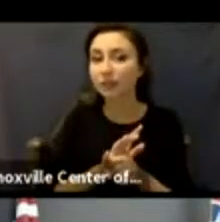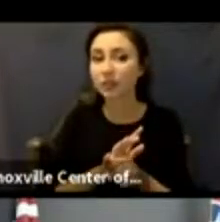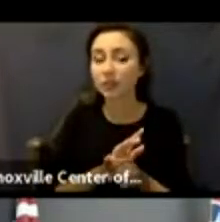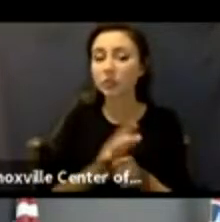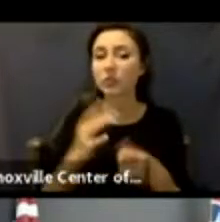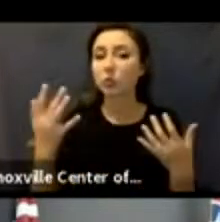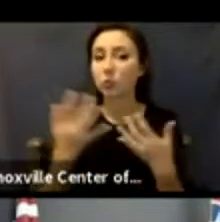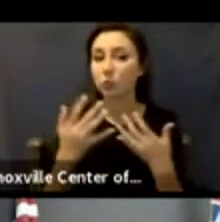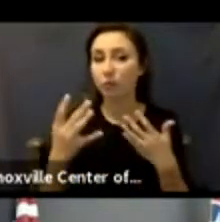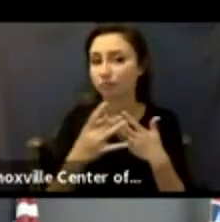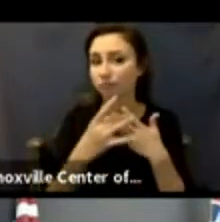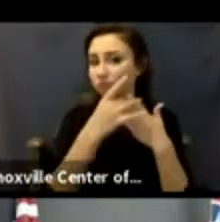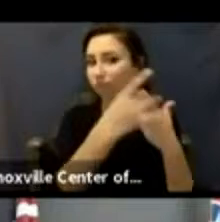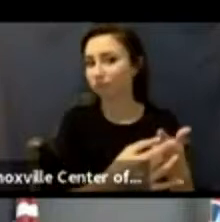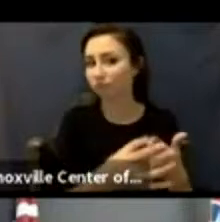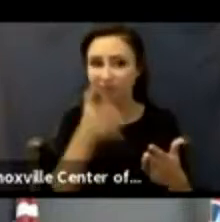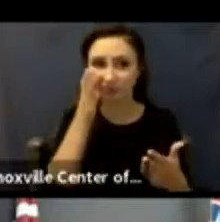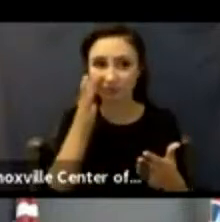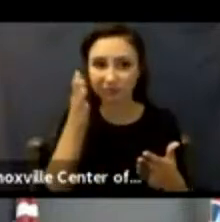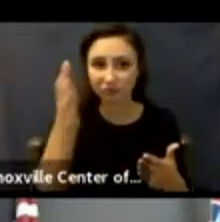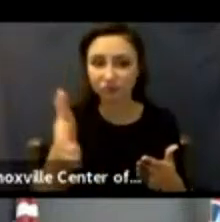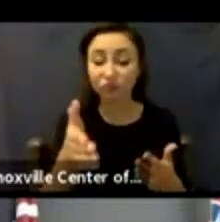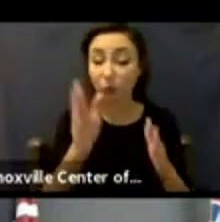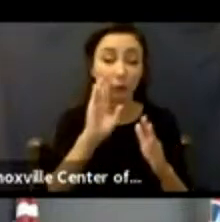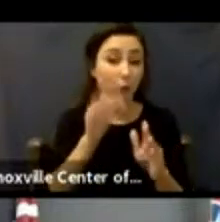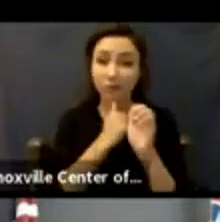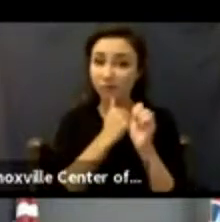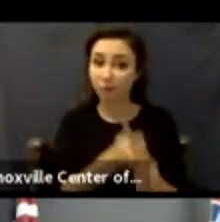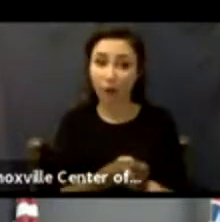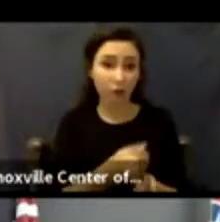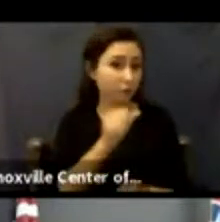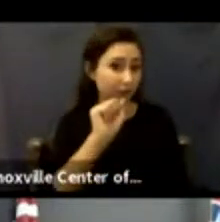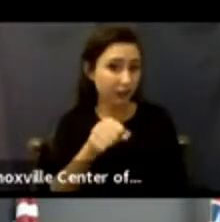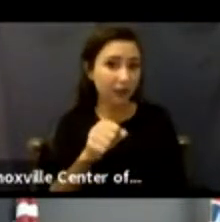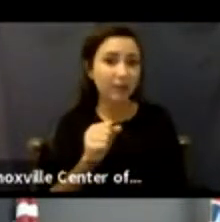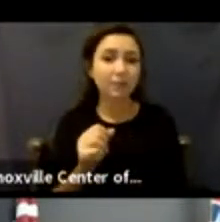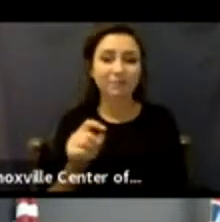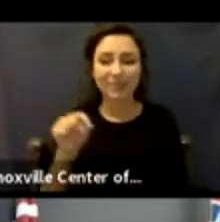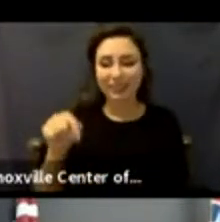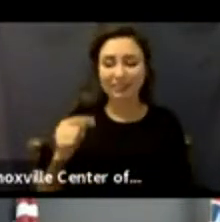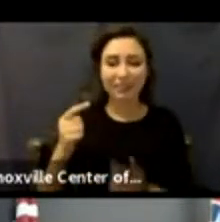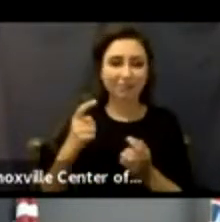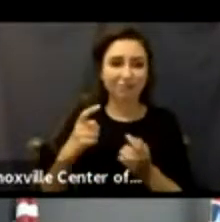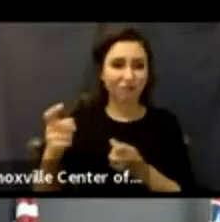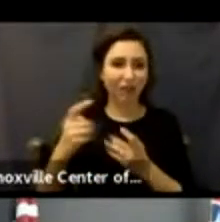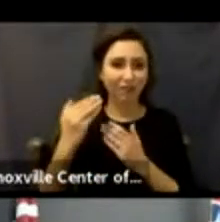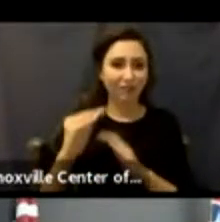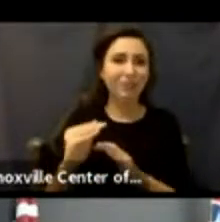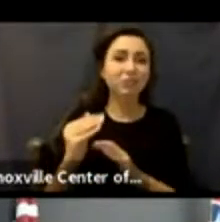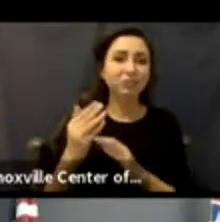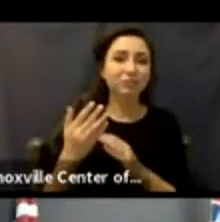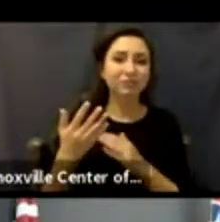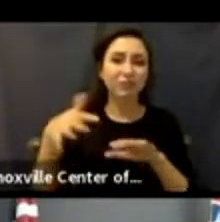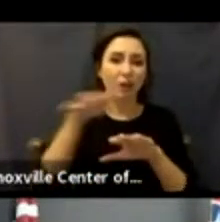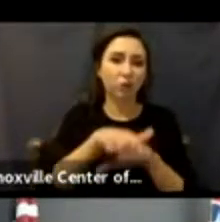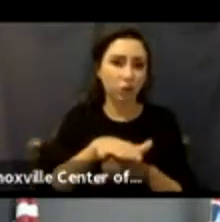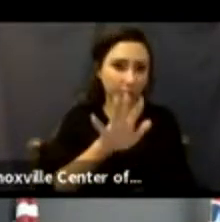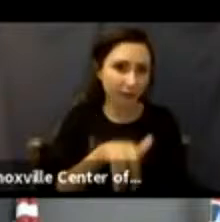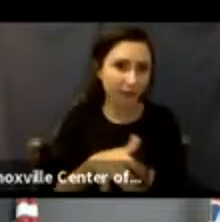what we're going forward with here, which we said we would follow, but this regulation is on top of that. So just food for